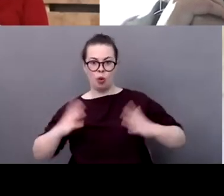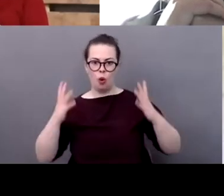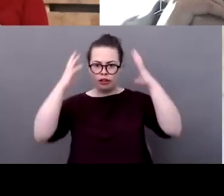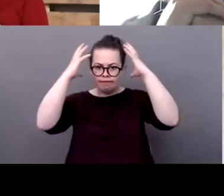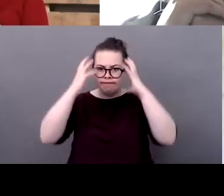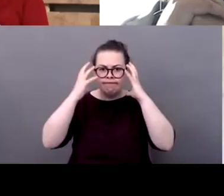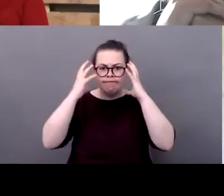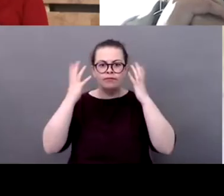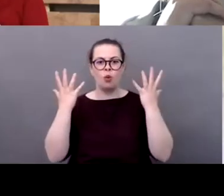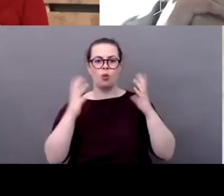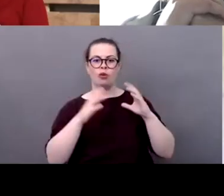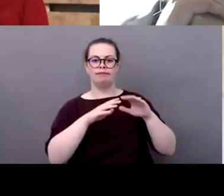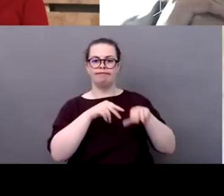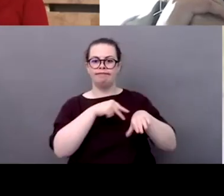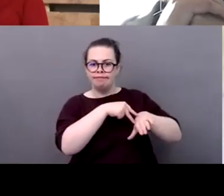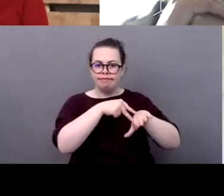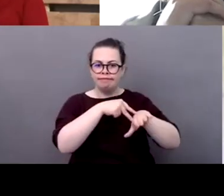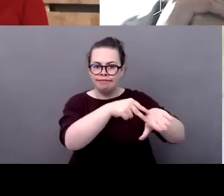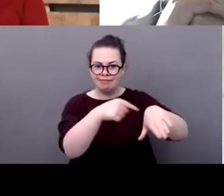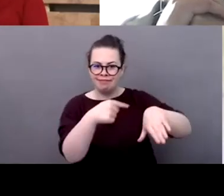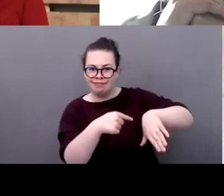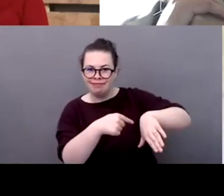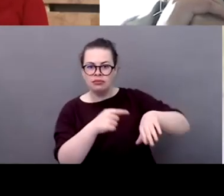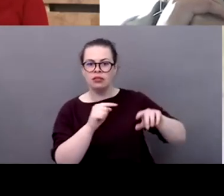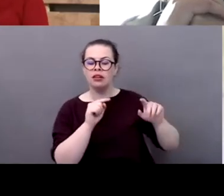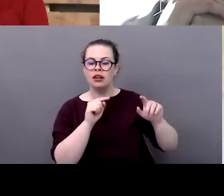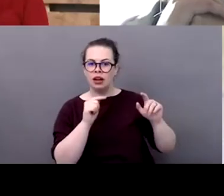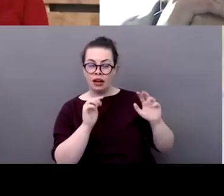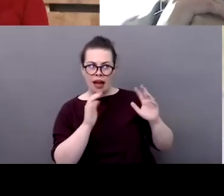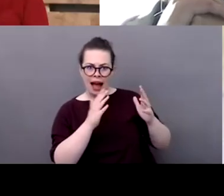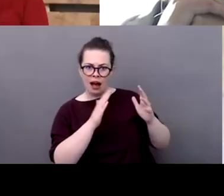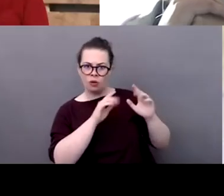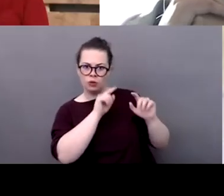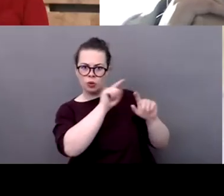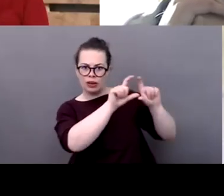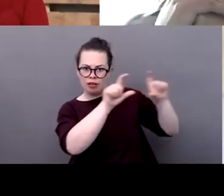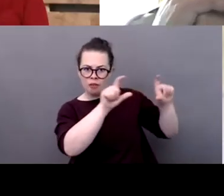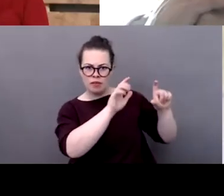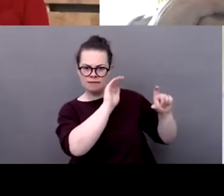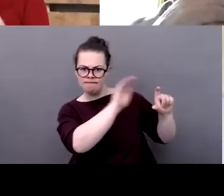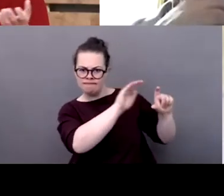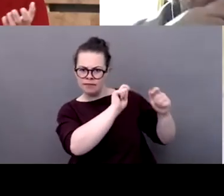to do something with that. We need to maybe put pressure on those companies